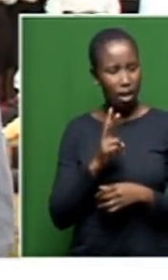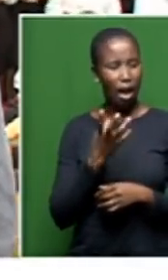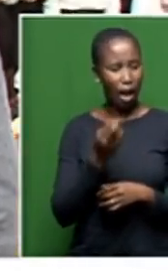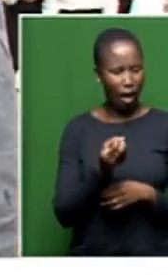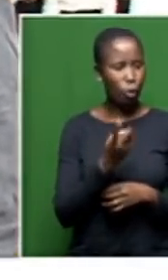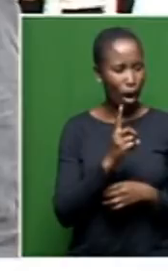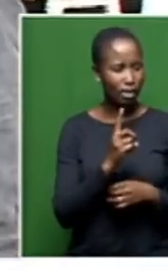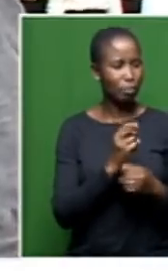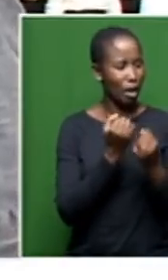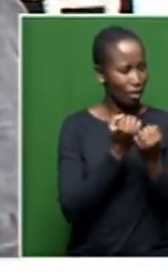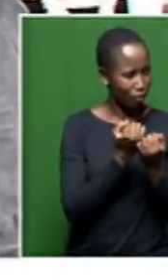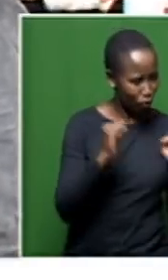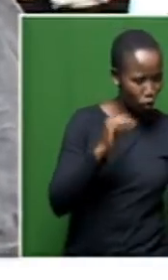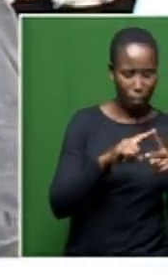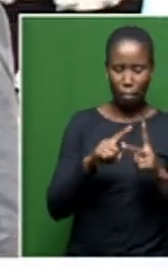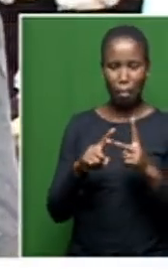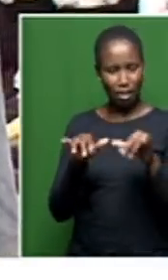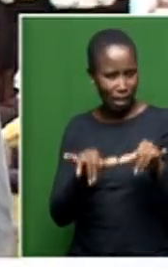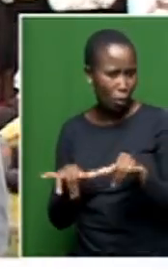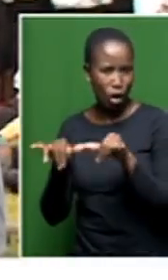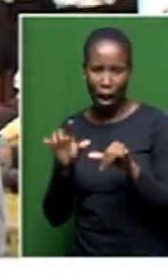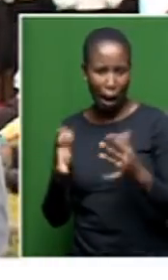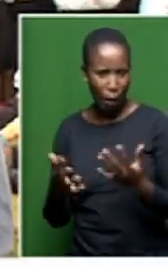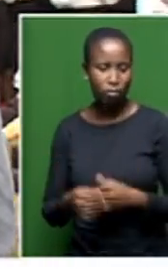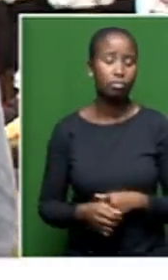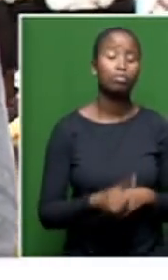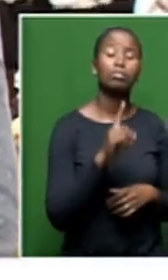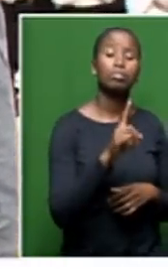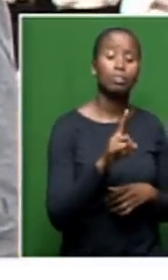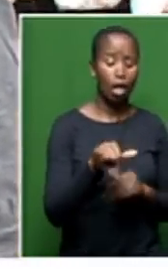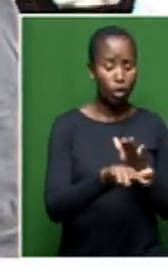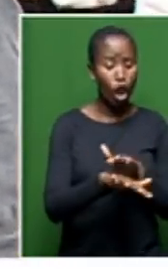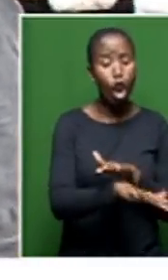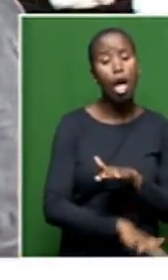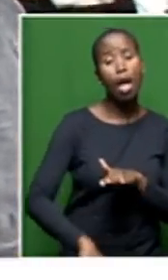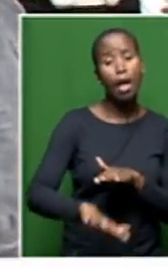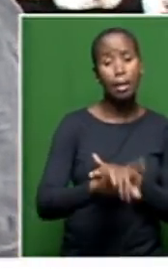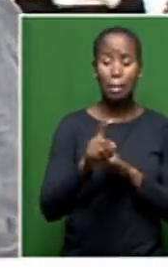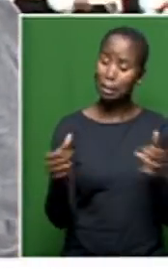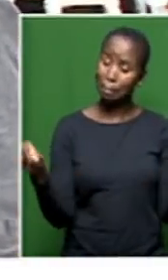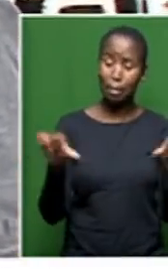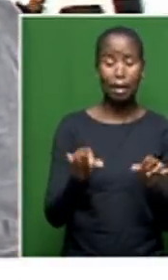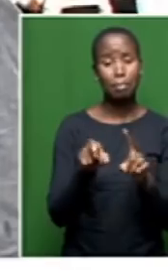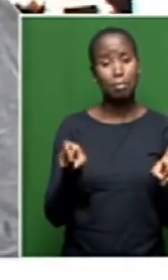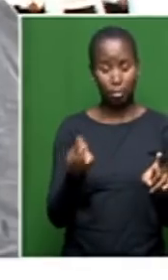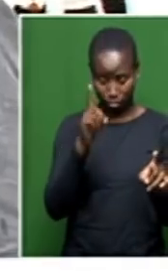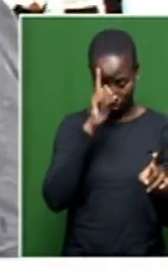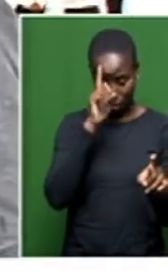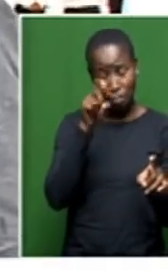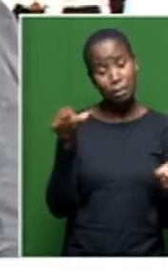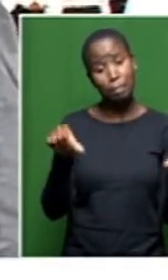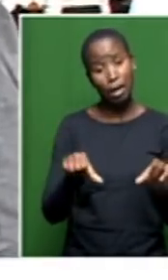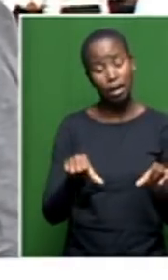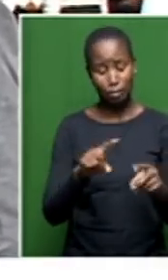true democracy? The return of the land to African people. The return of the land means the return of the